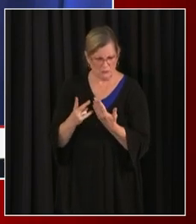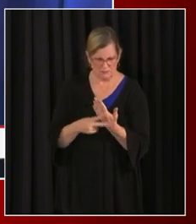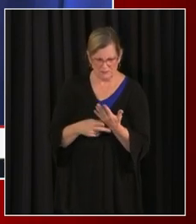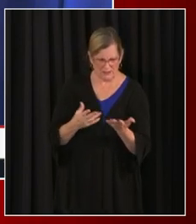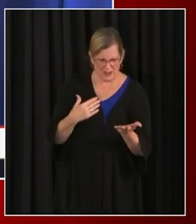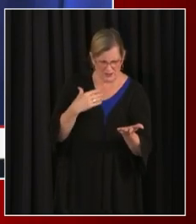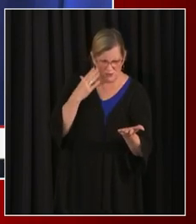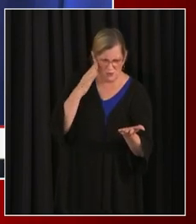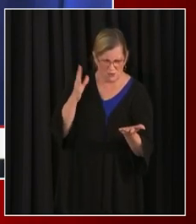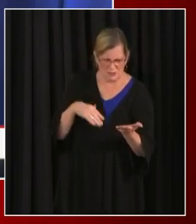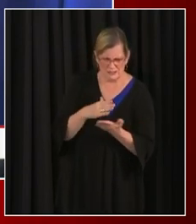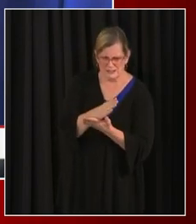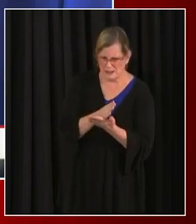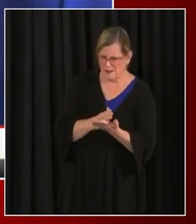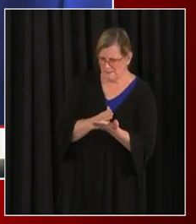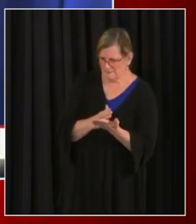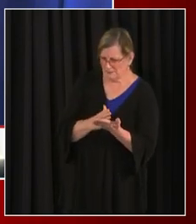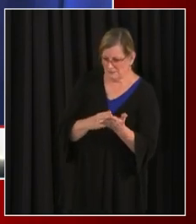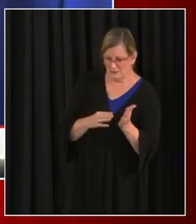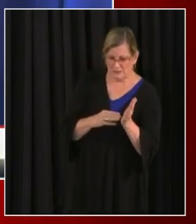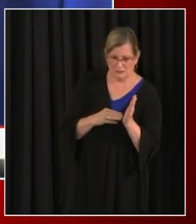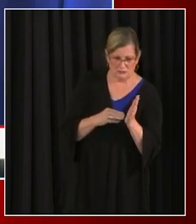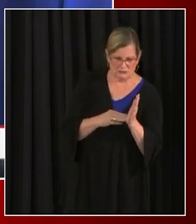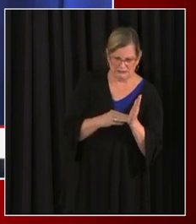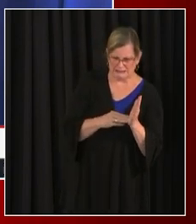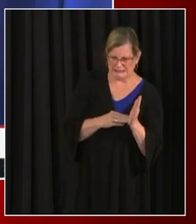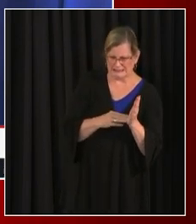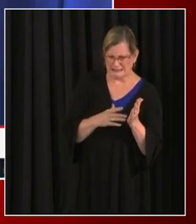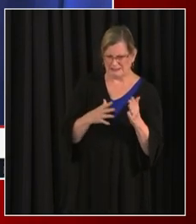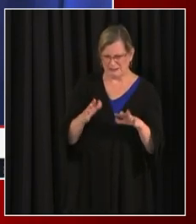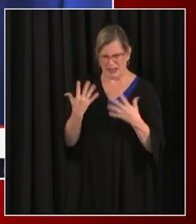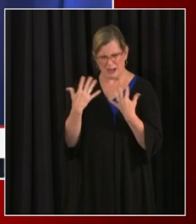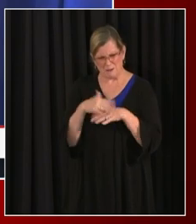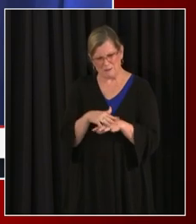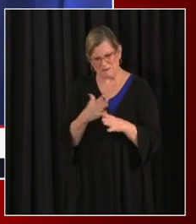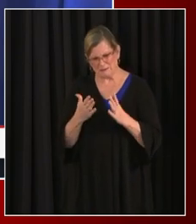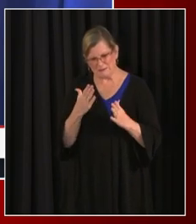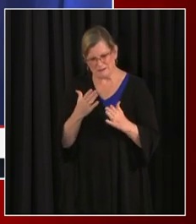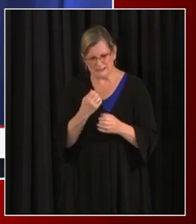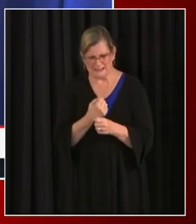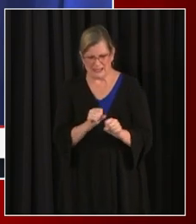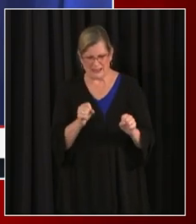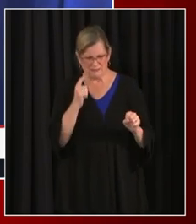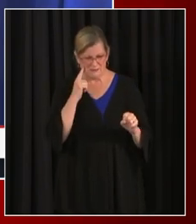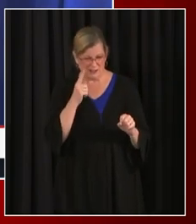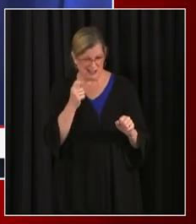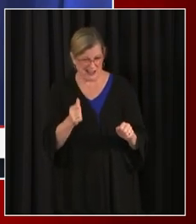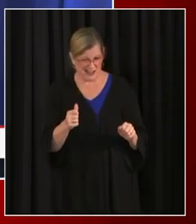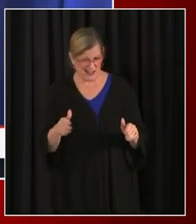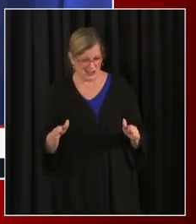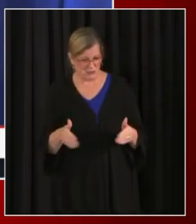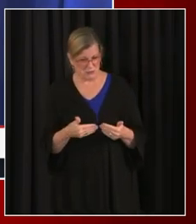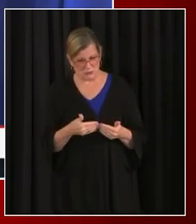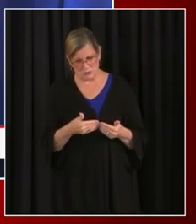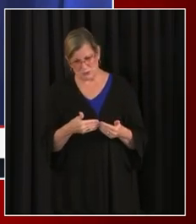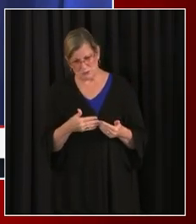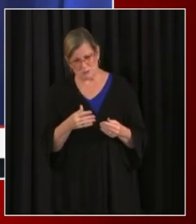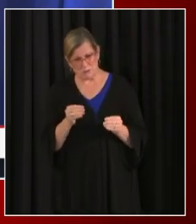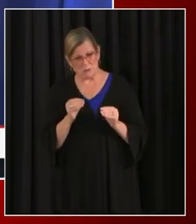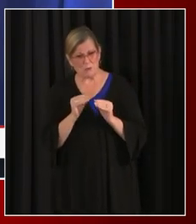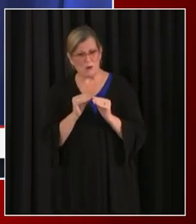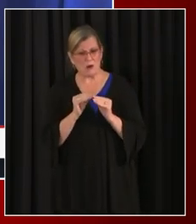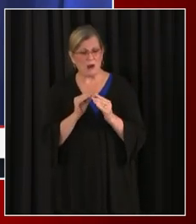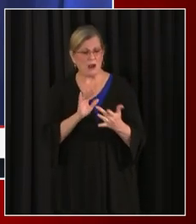warned that the hybrid plan might not be the safest just because it could introduce more